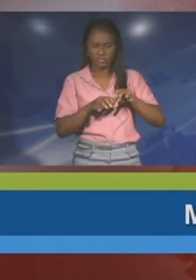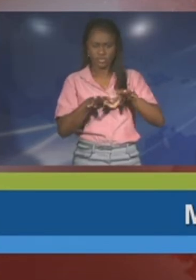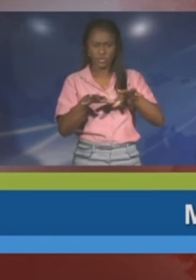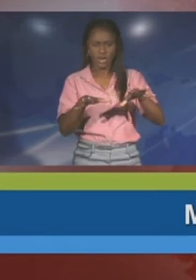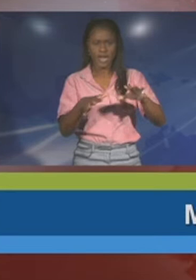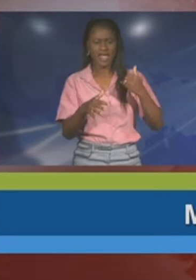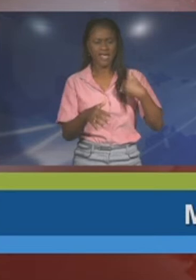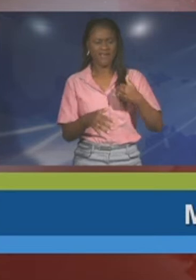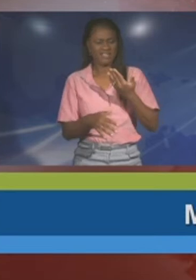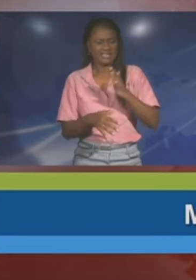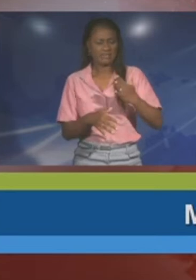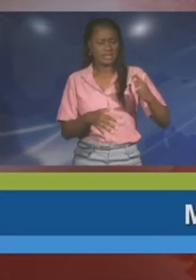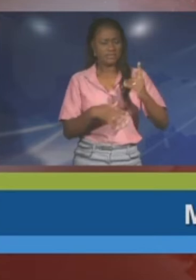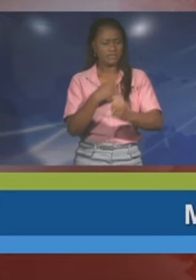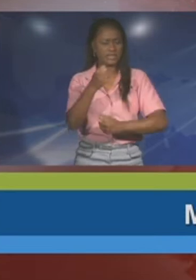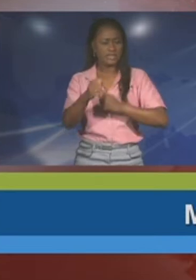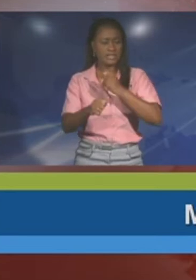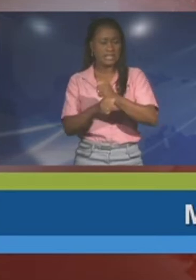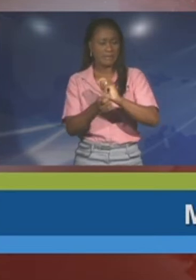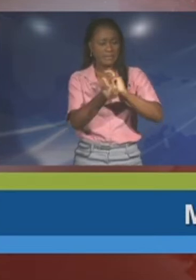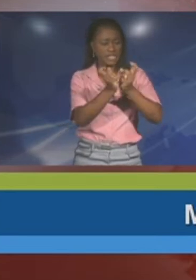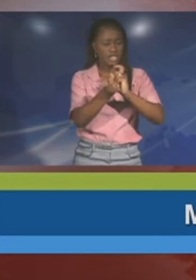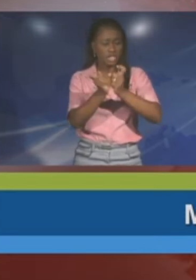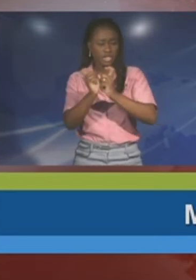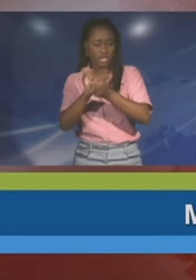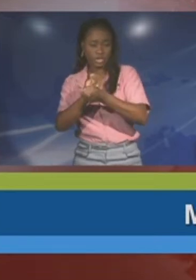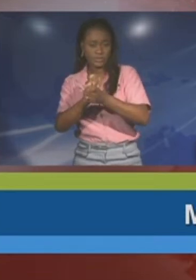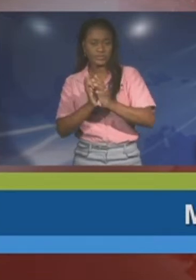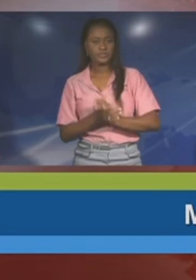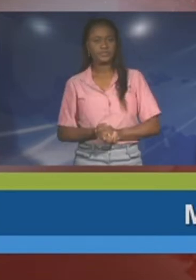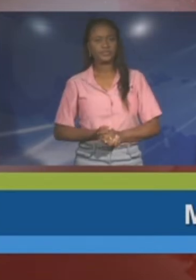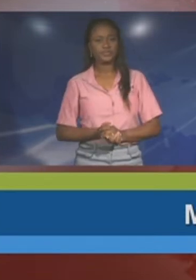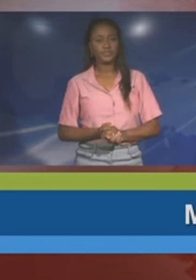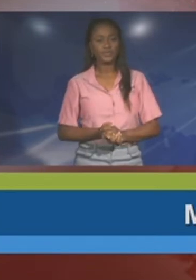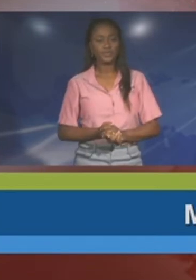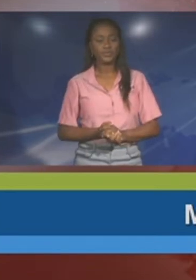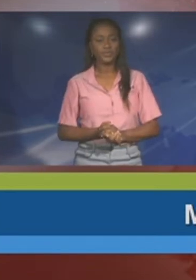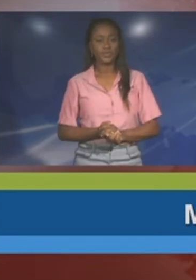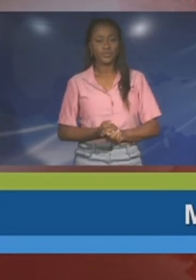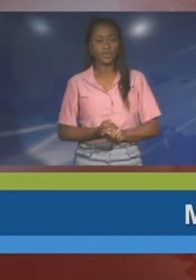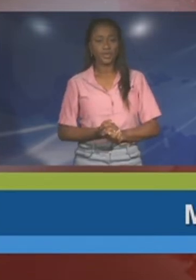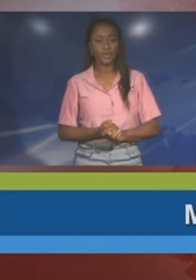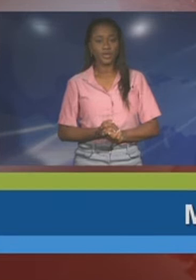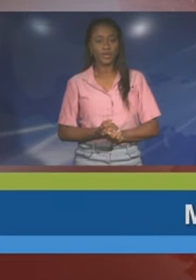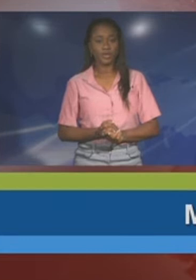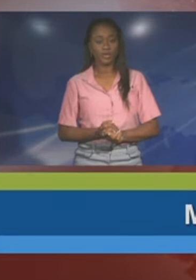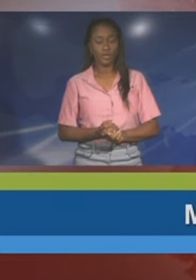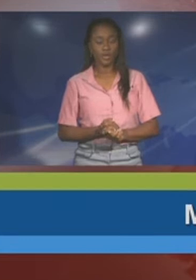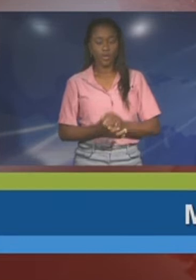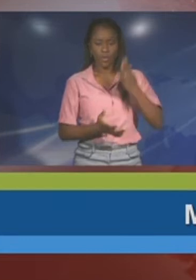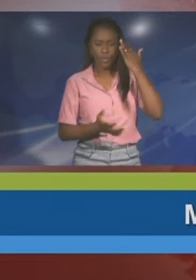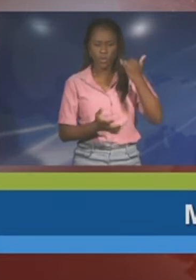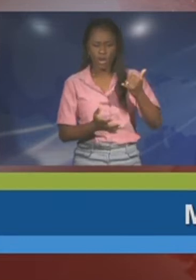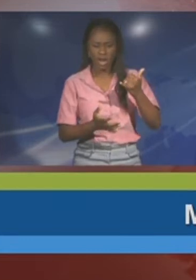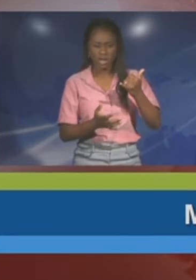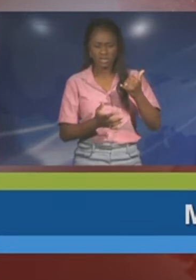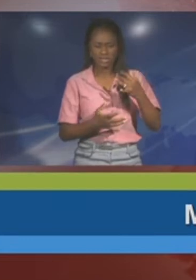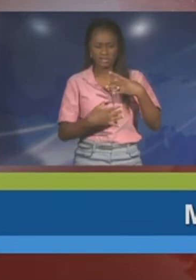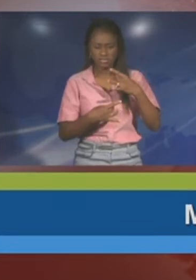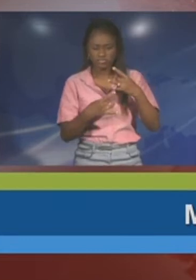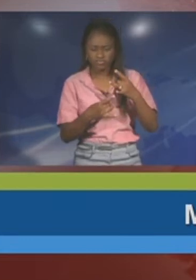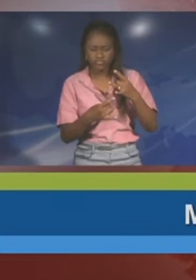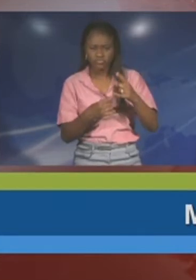having hundreds of mutations occurring over the period of the pandemic. What makes something a variant of concern is certain